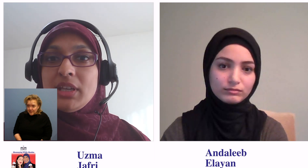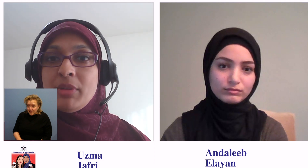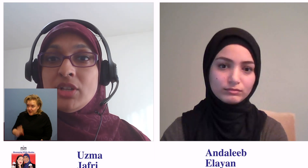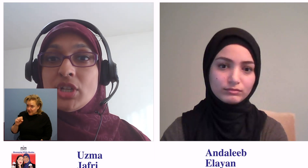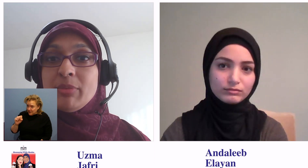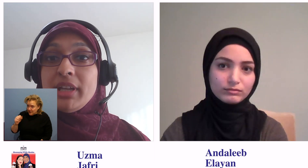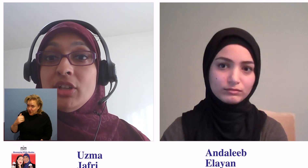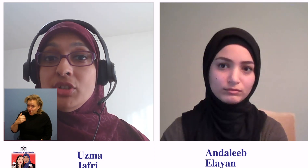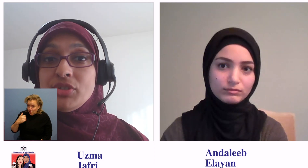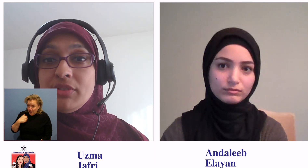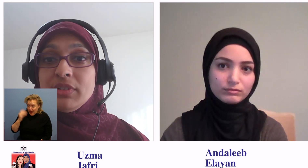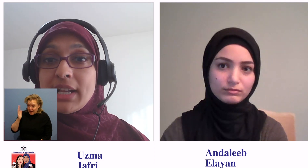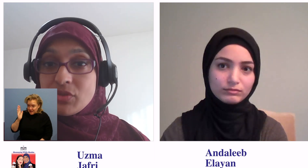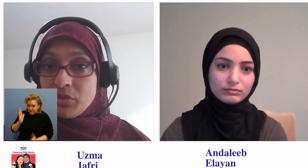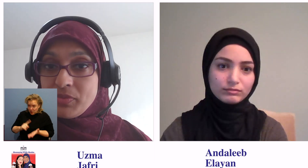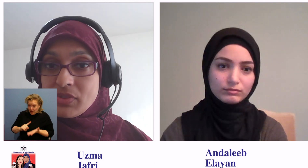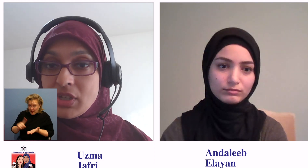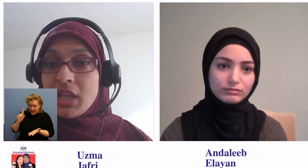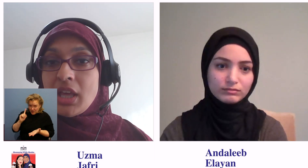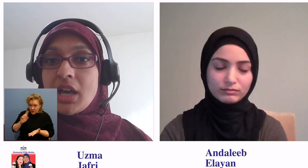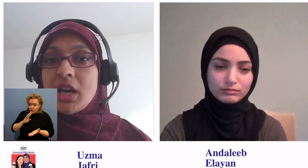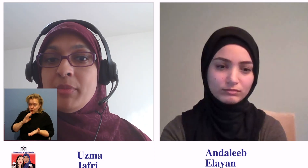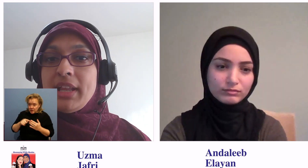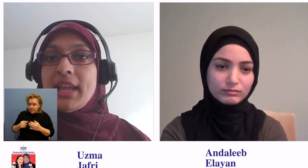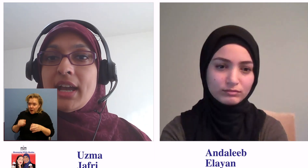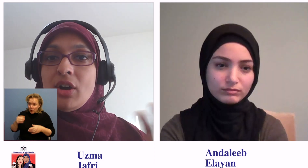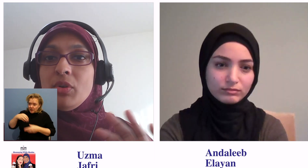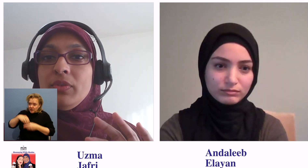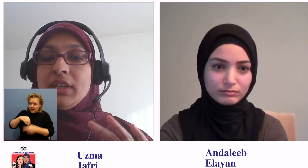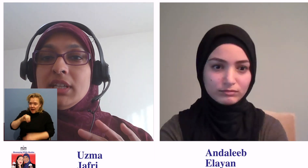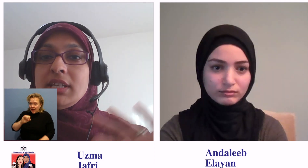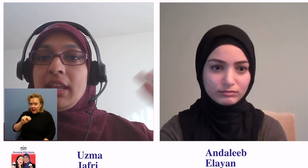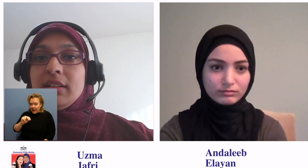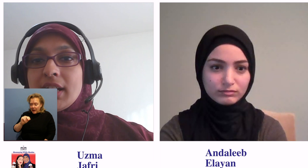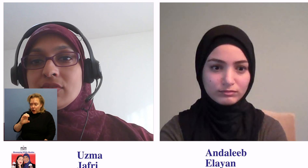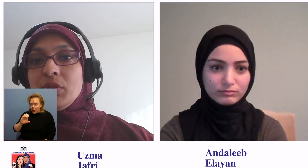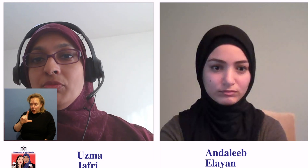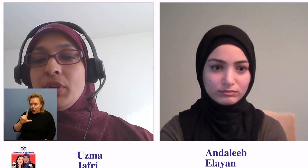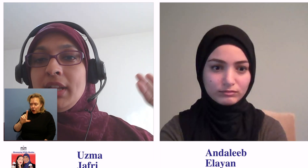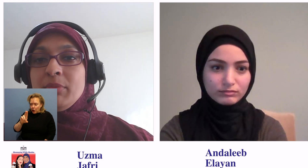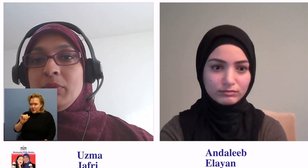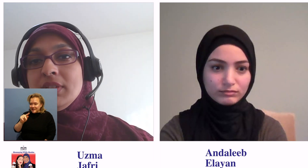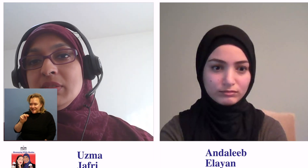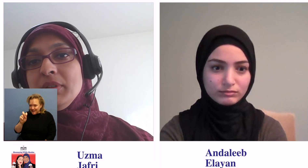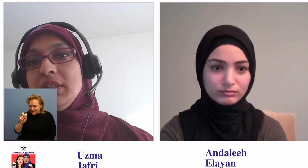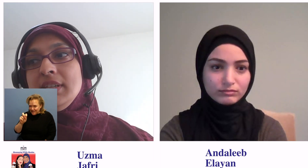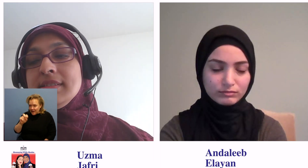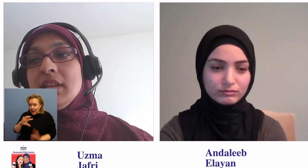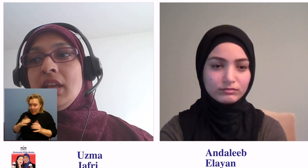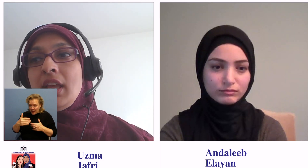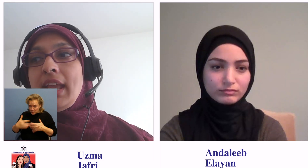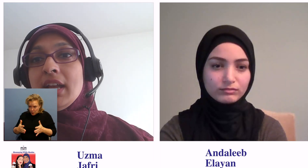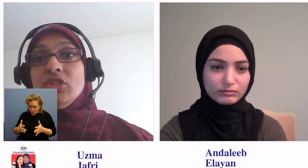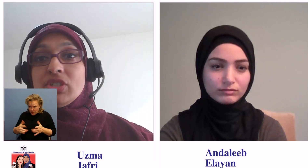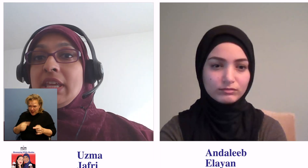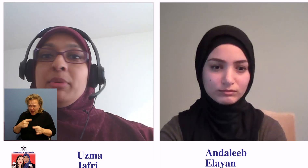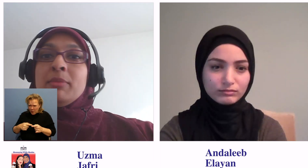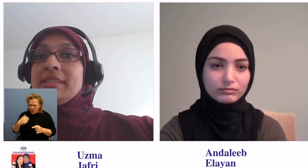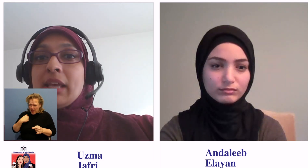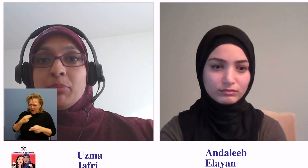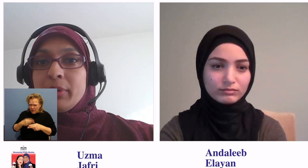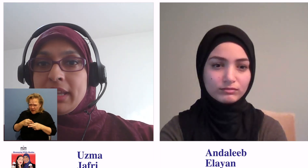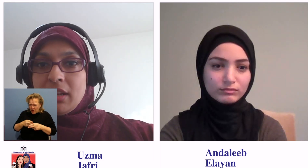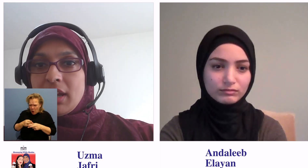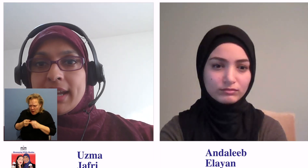speaker last week come on and talk about inclusive classrooms, um, and how the contained classroom for anybody with disabilities and just